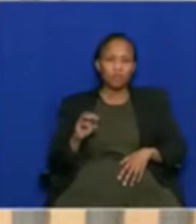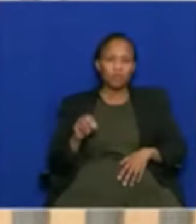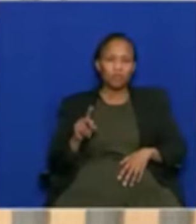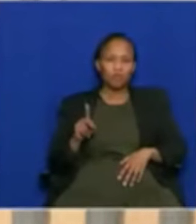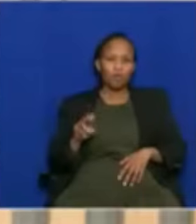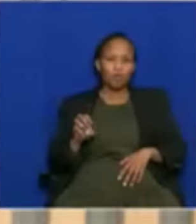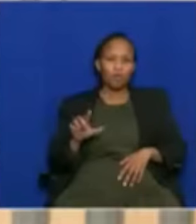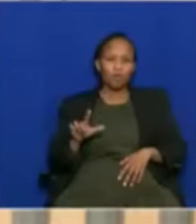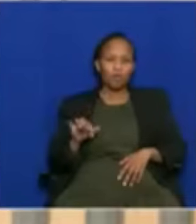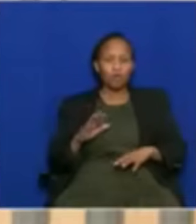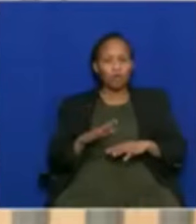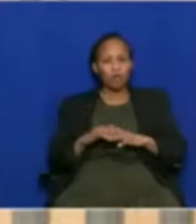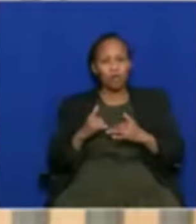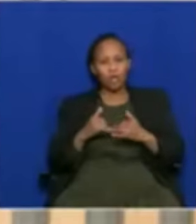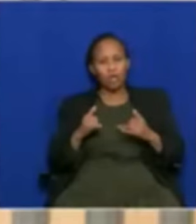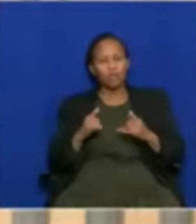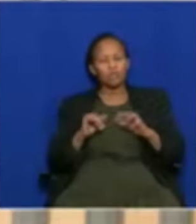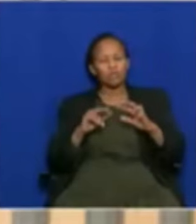system